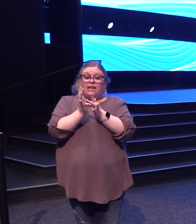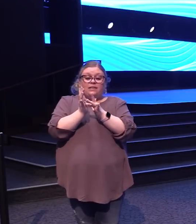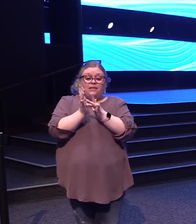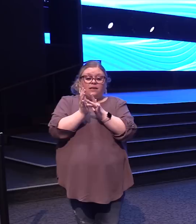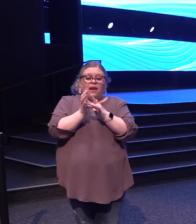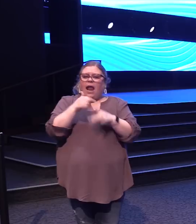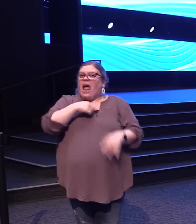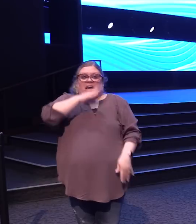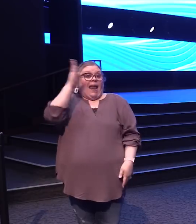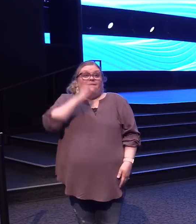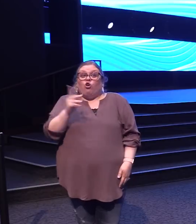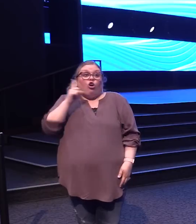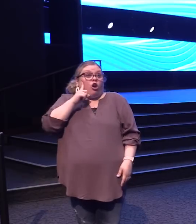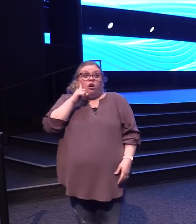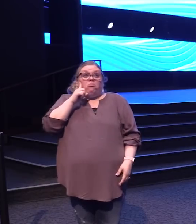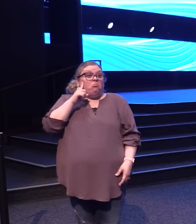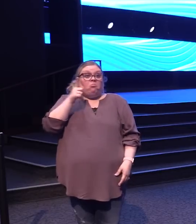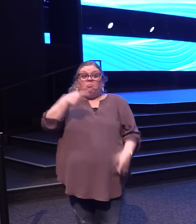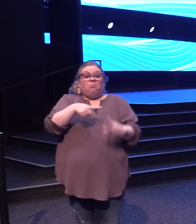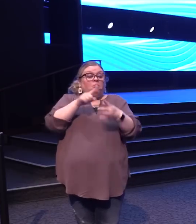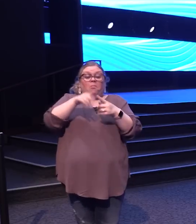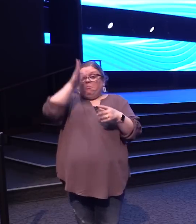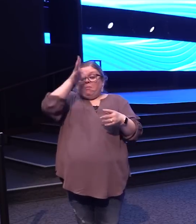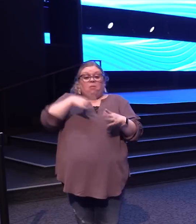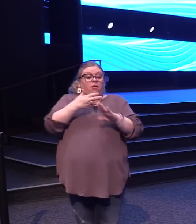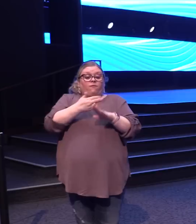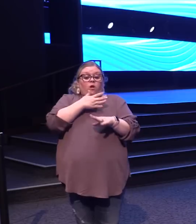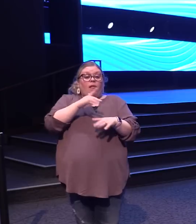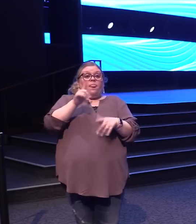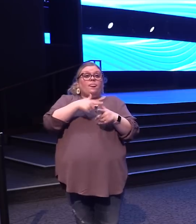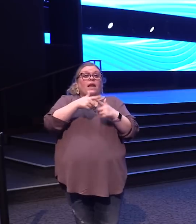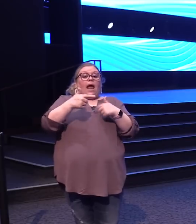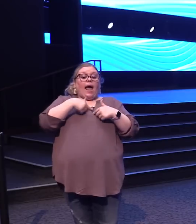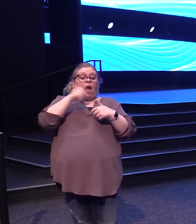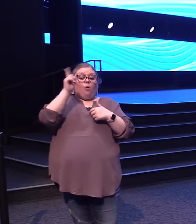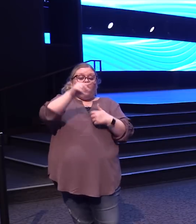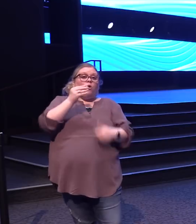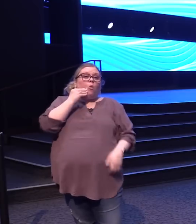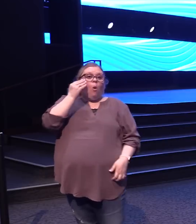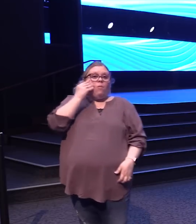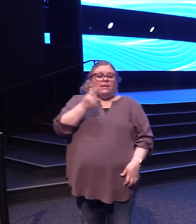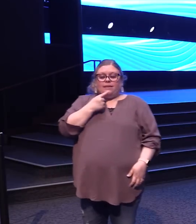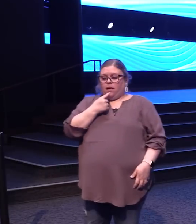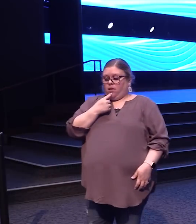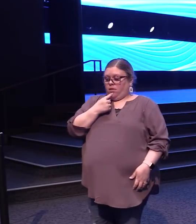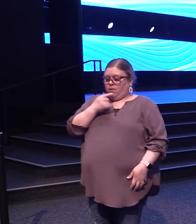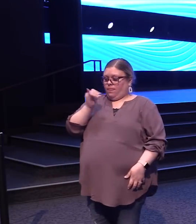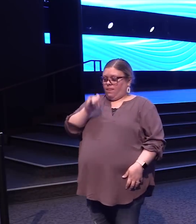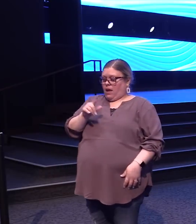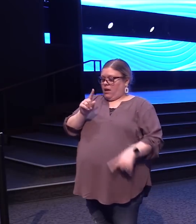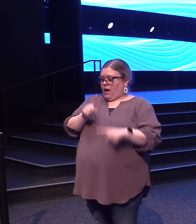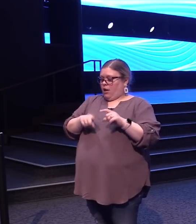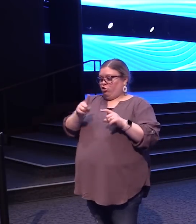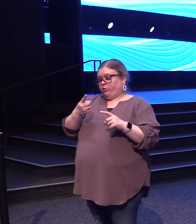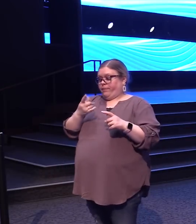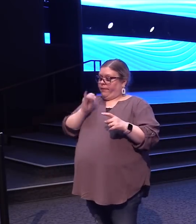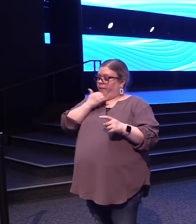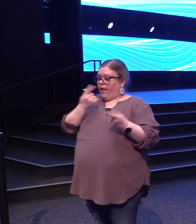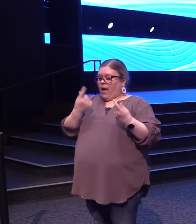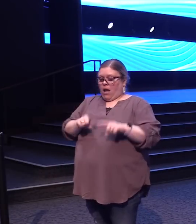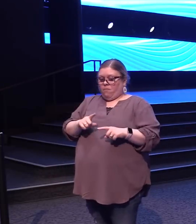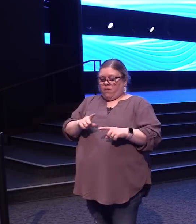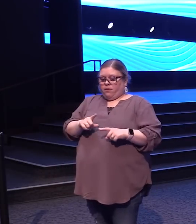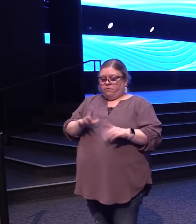and I've never heard about him. But I went home that day and said, this could not be a coincidence. I'm going to give